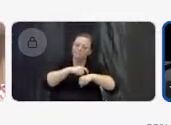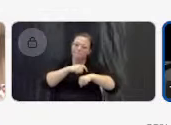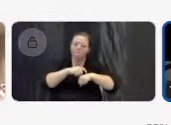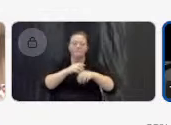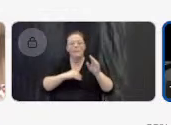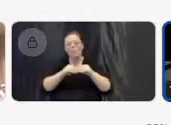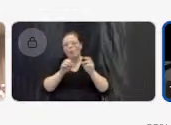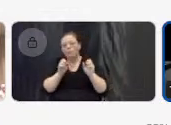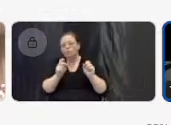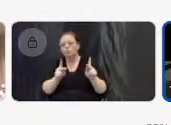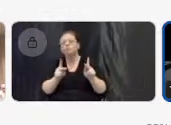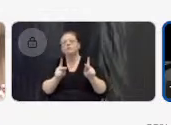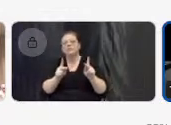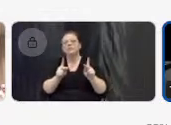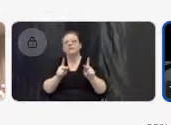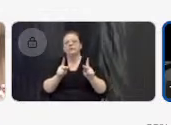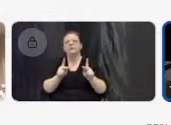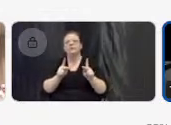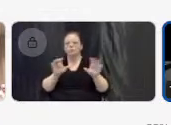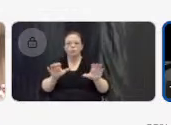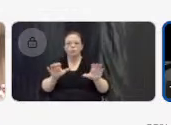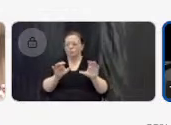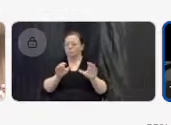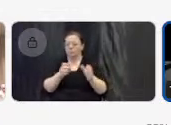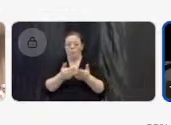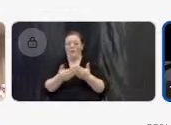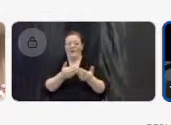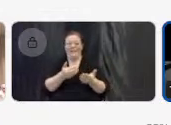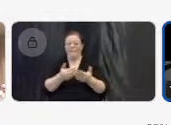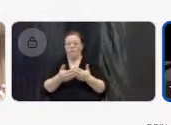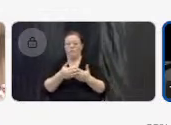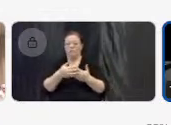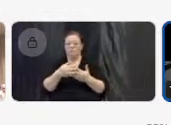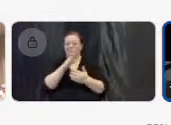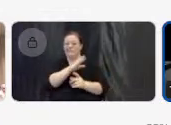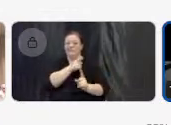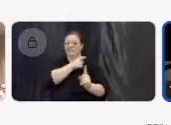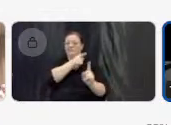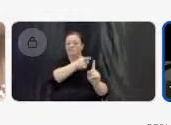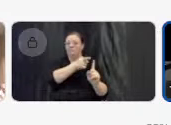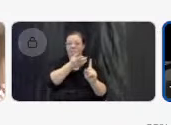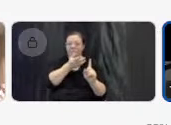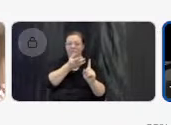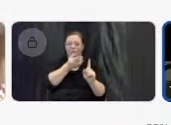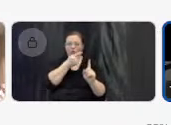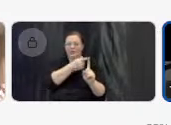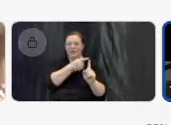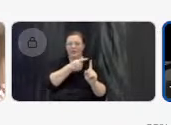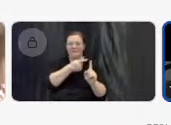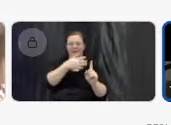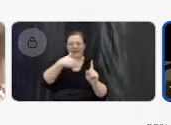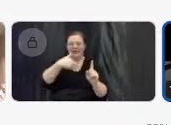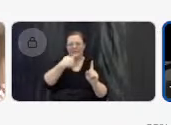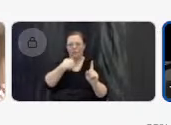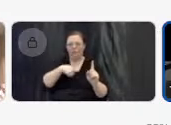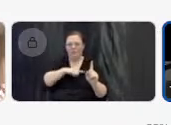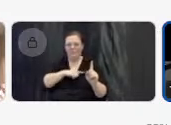more opportunity to do whatever it is that he ultimately wants to do, which he doesn't identify to